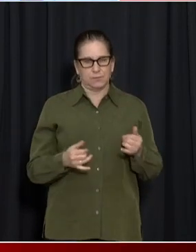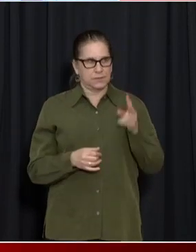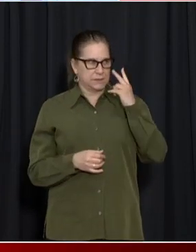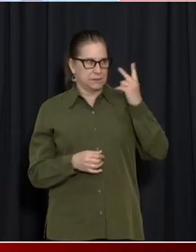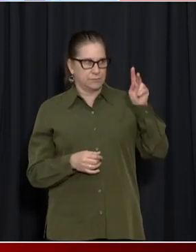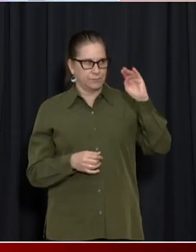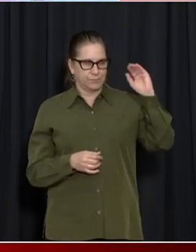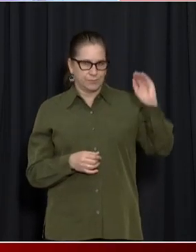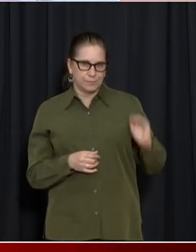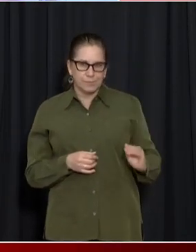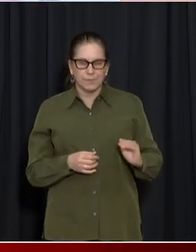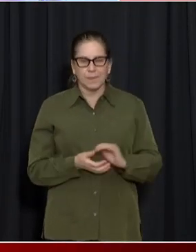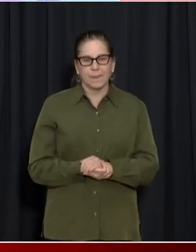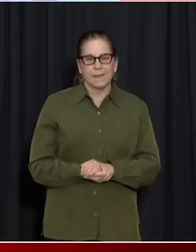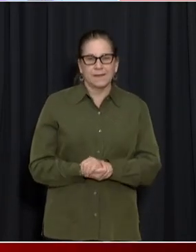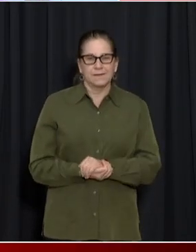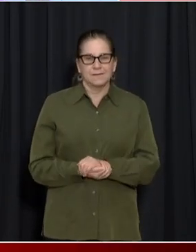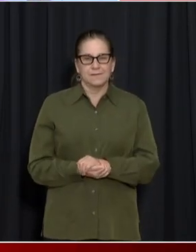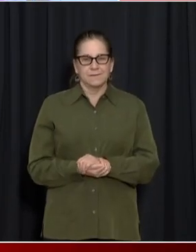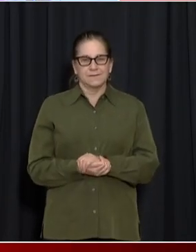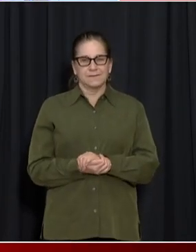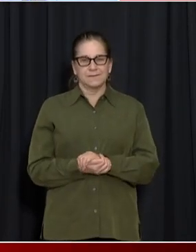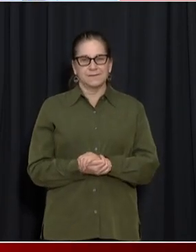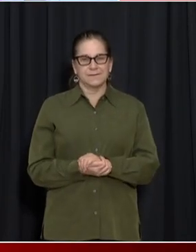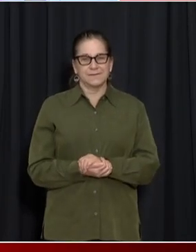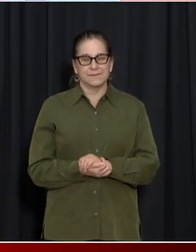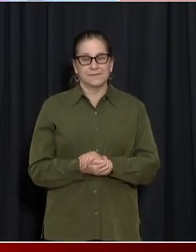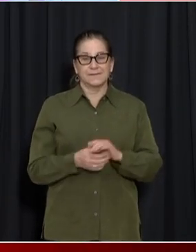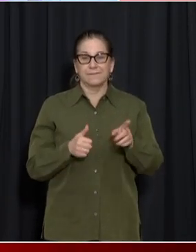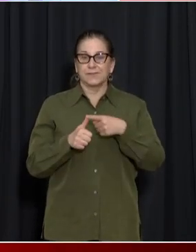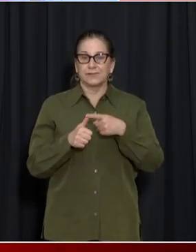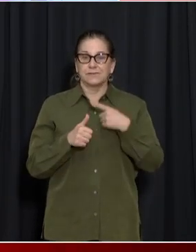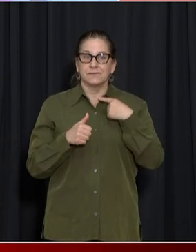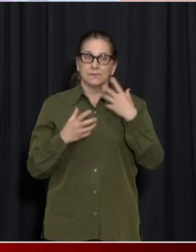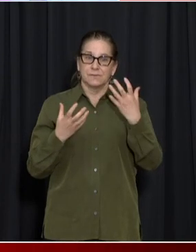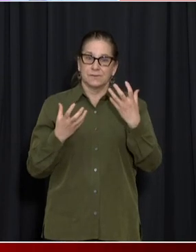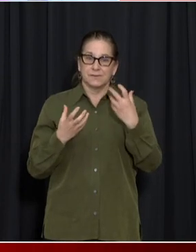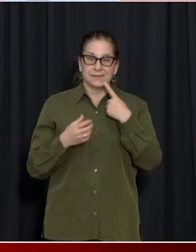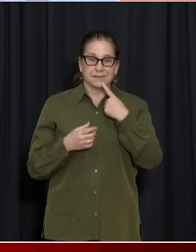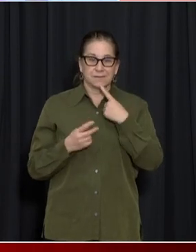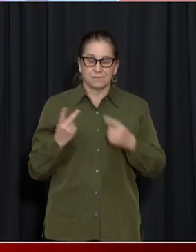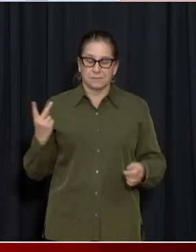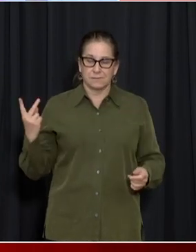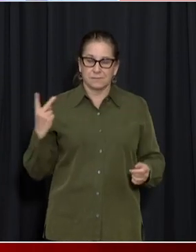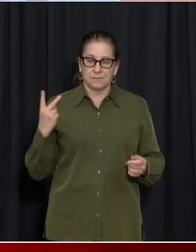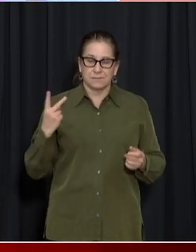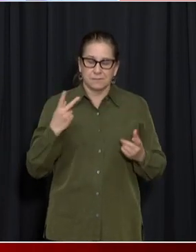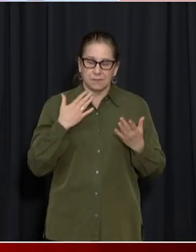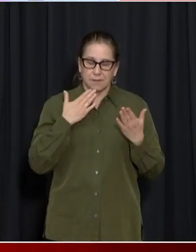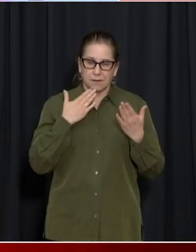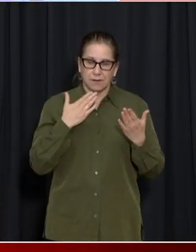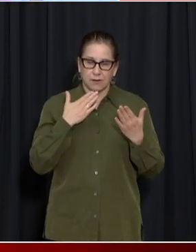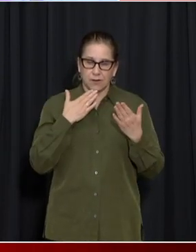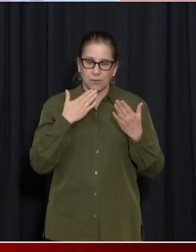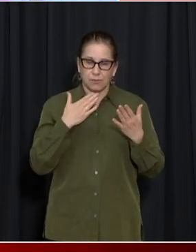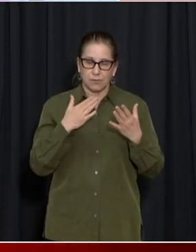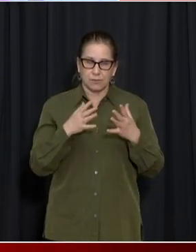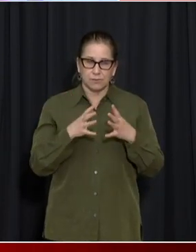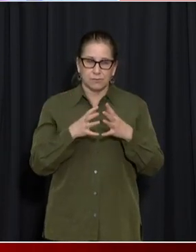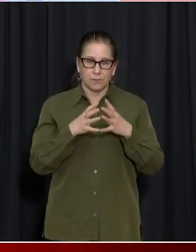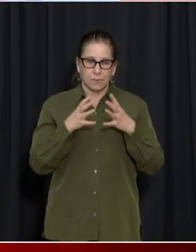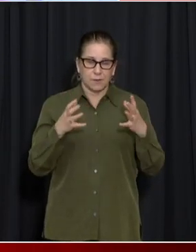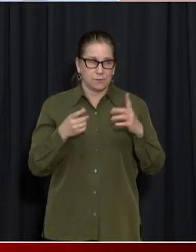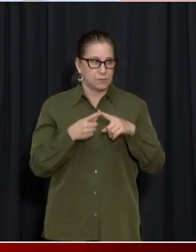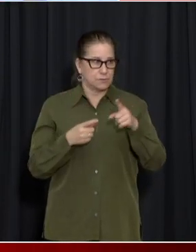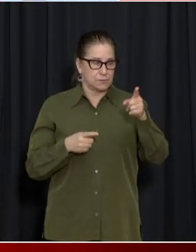First of all, Madam Mayor, Michael and I want to thank you so much for this extraordinary opportunity to work with you and your first-rate